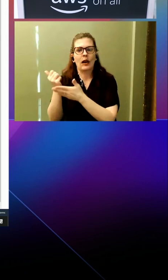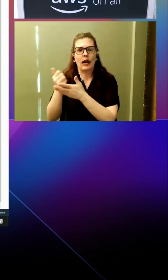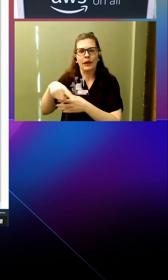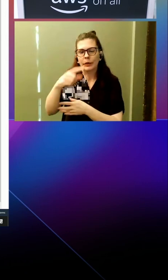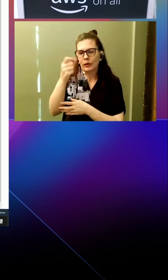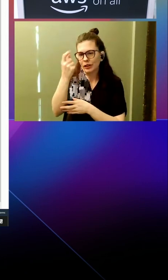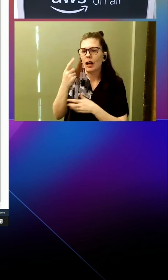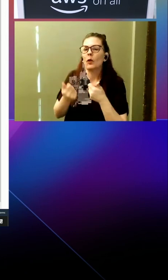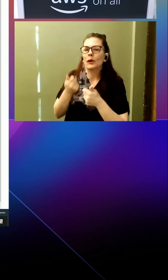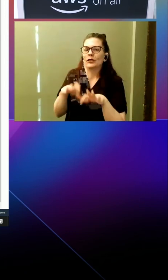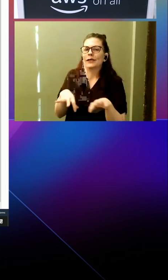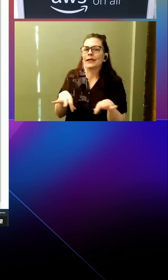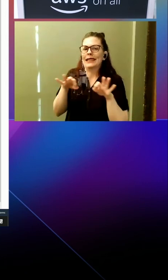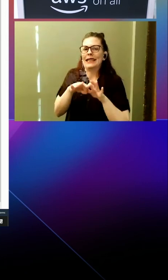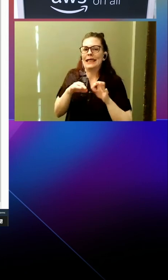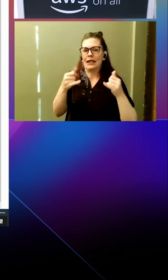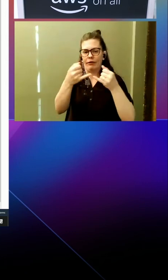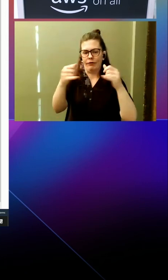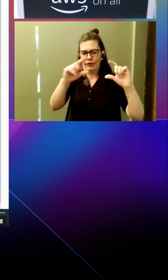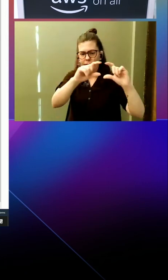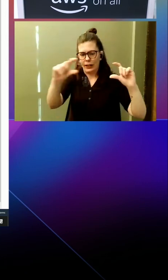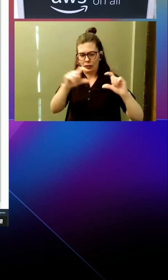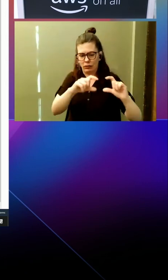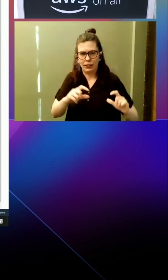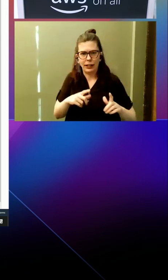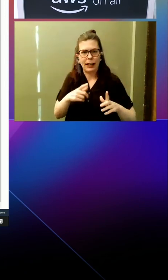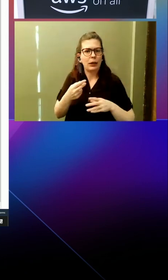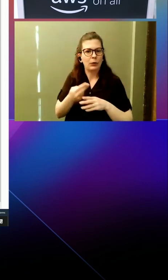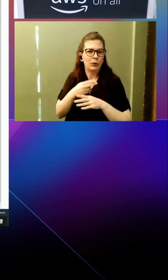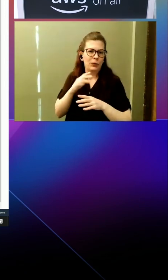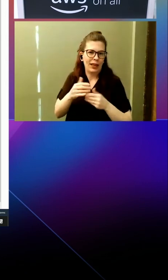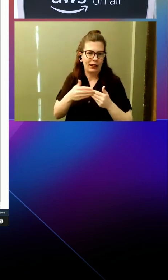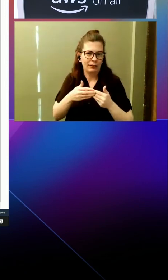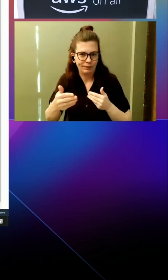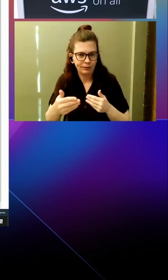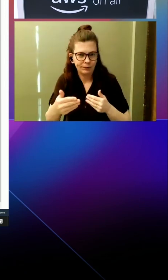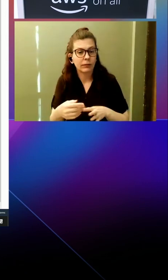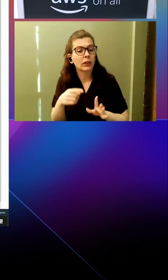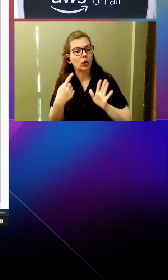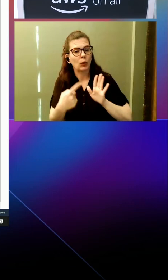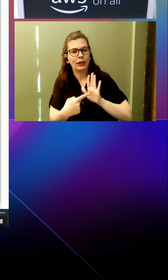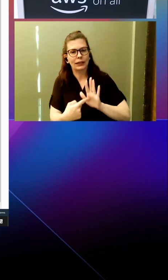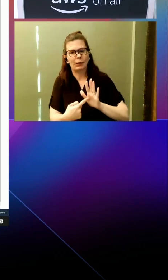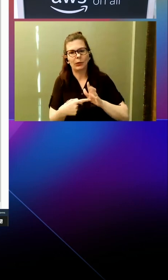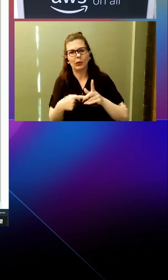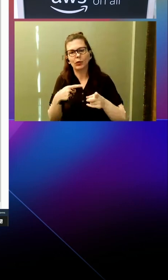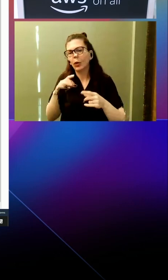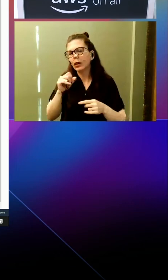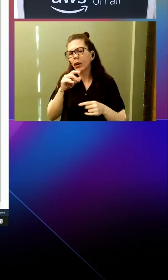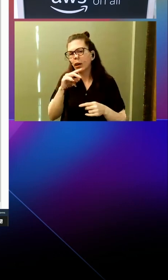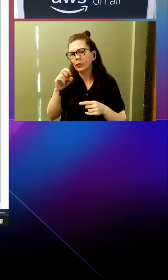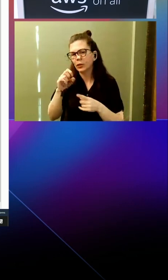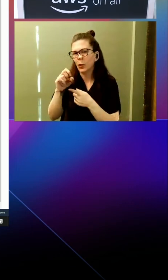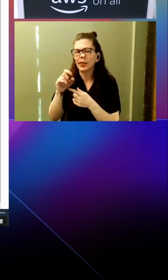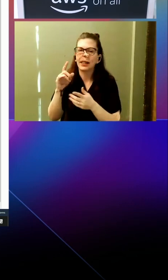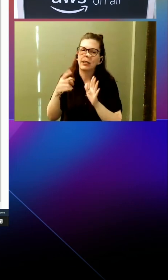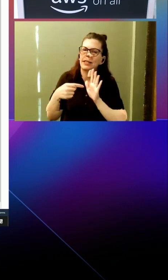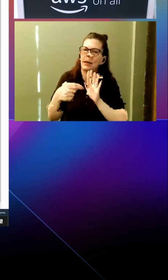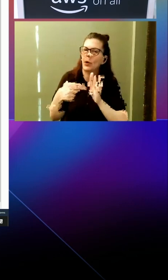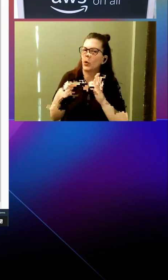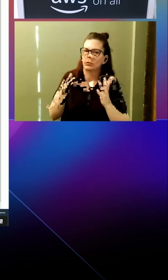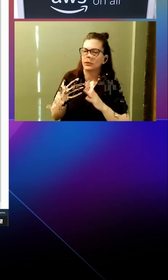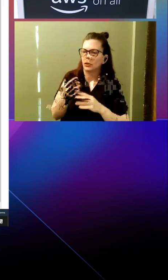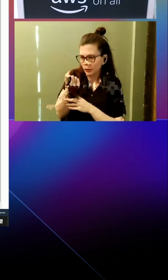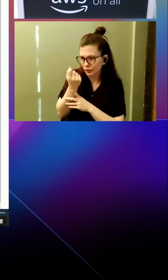can use it for their downstream. So this is more, the demo screen or the console is more for demo purposes to understand what would be